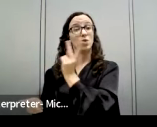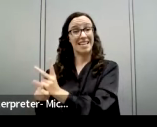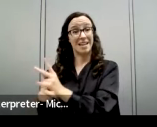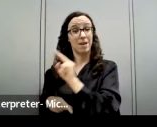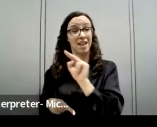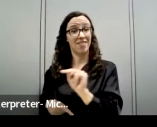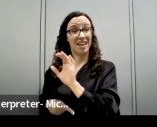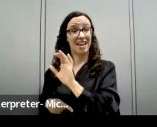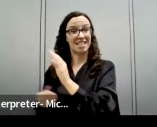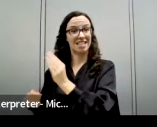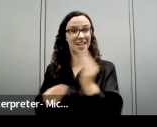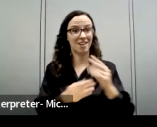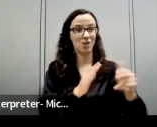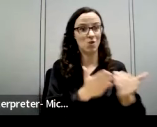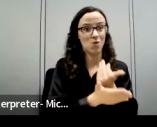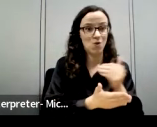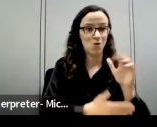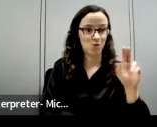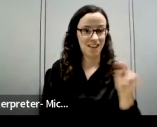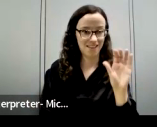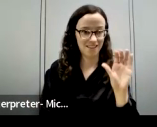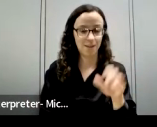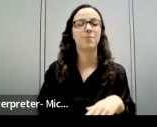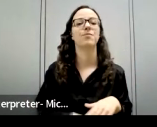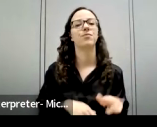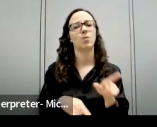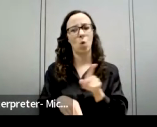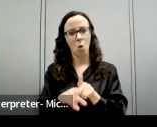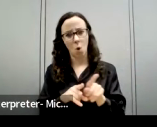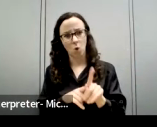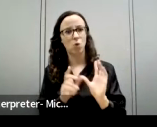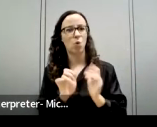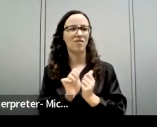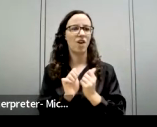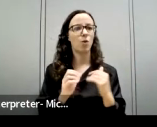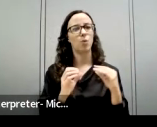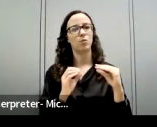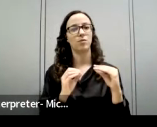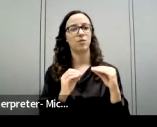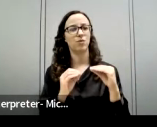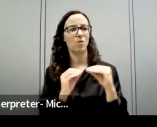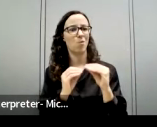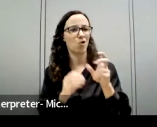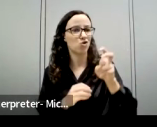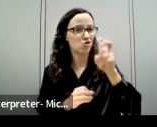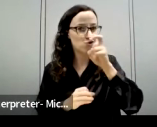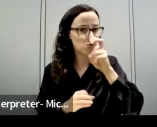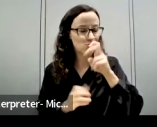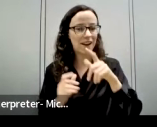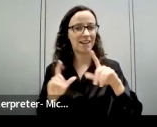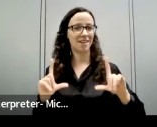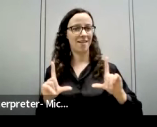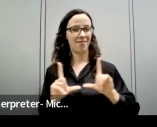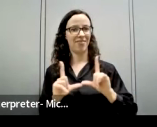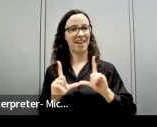right? Also going by just the guidelines of picking the stricter of the two, right? Not going looser than what the original author